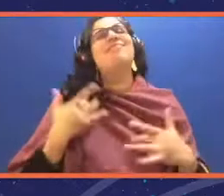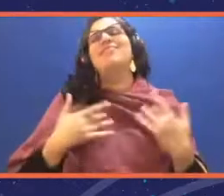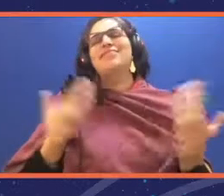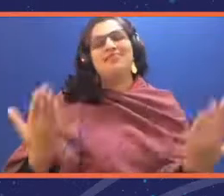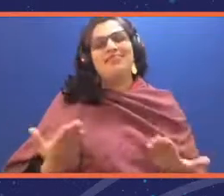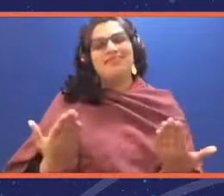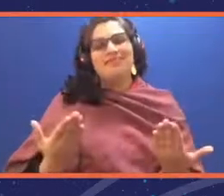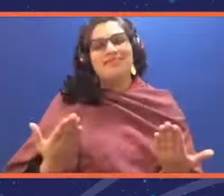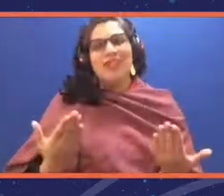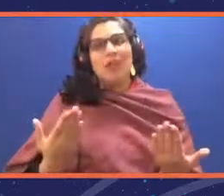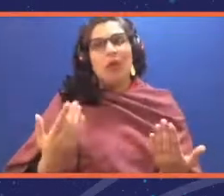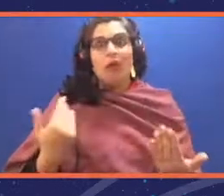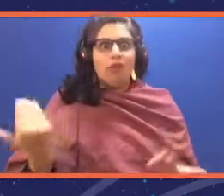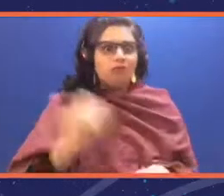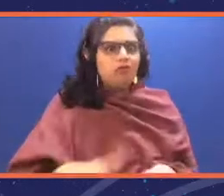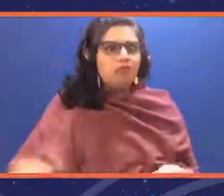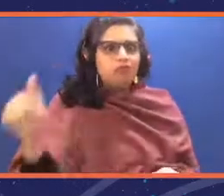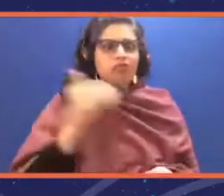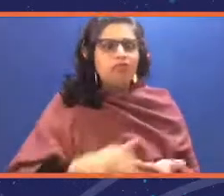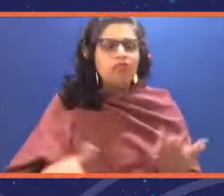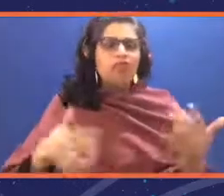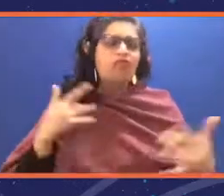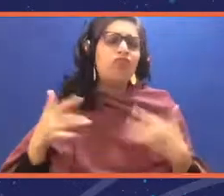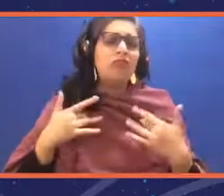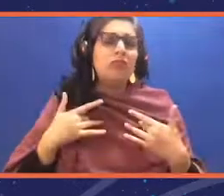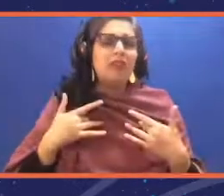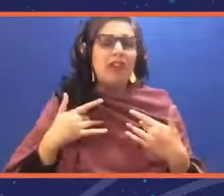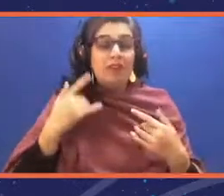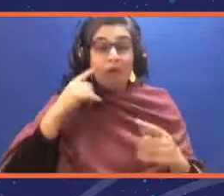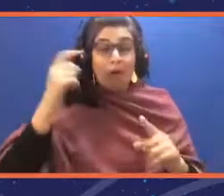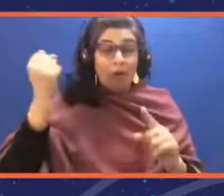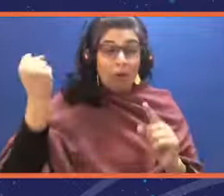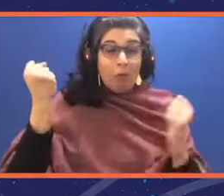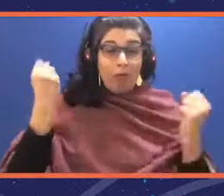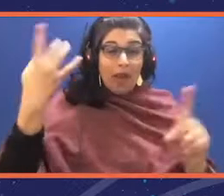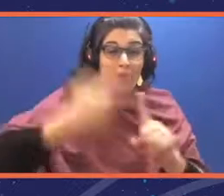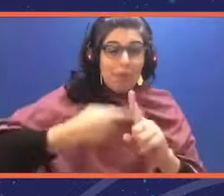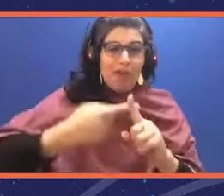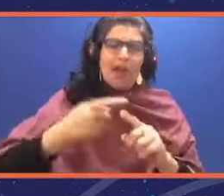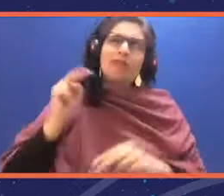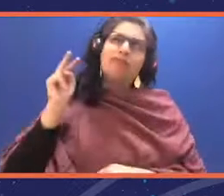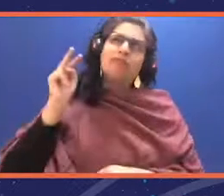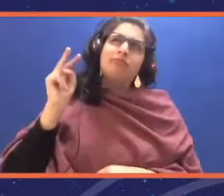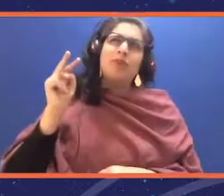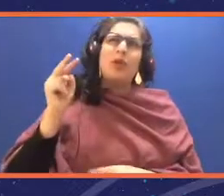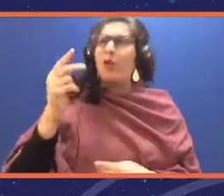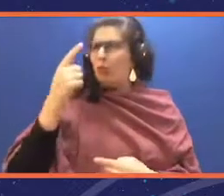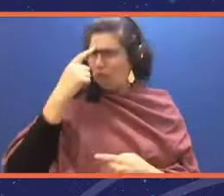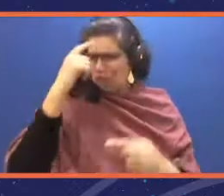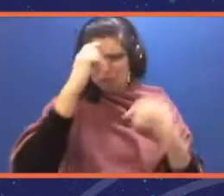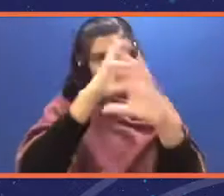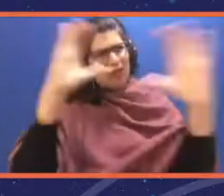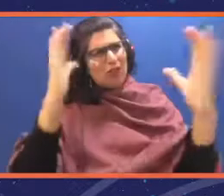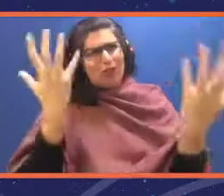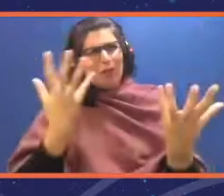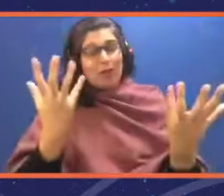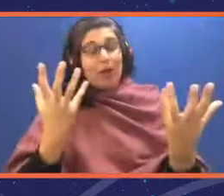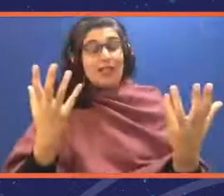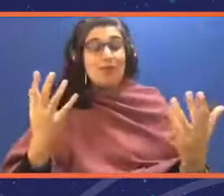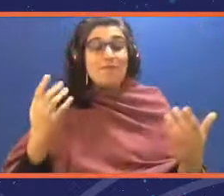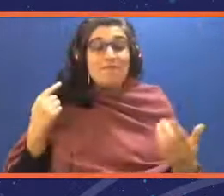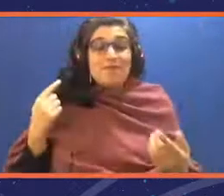super excited, y'all. For months, we've been like, what is this going to look like? And we're finally here. So it's very exciting for